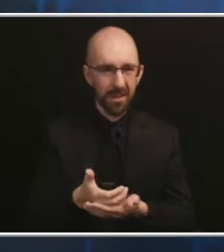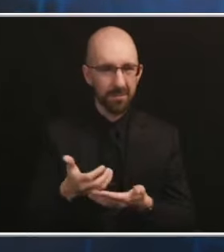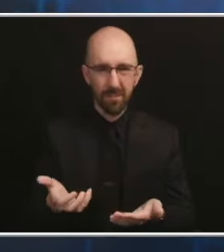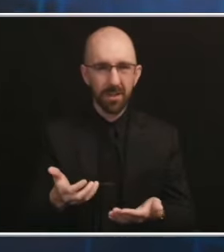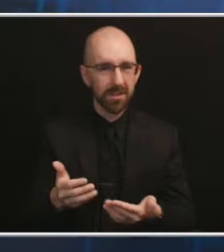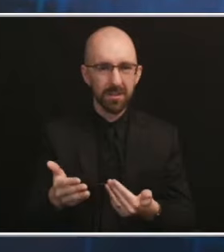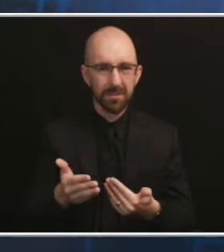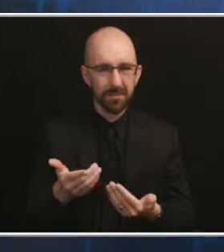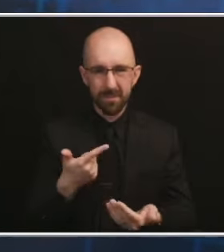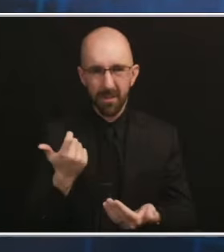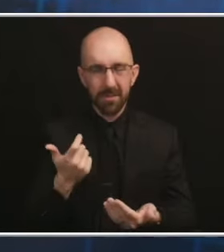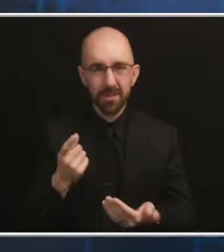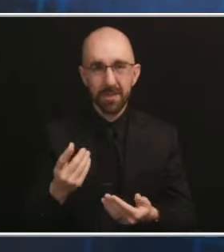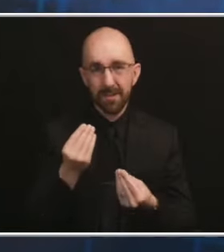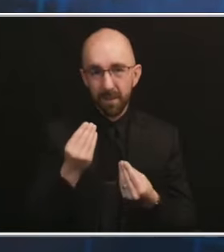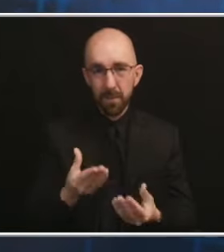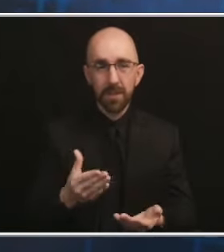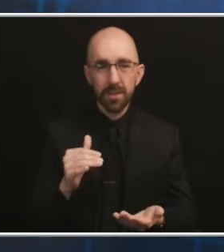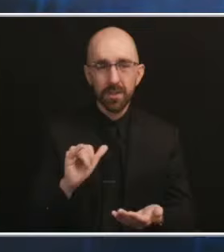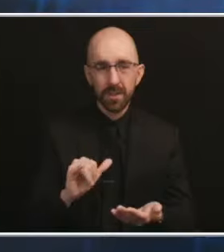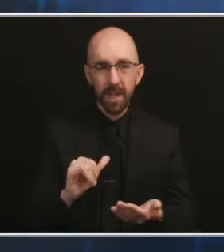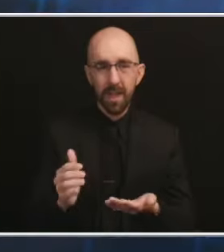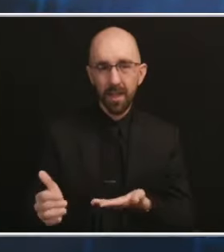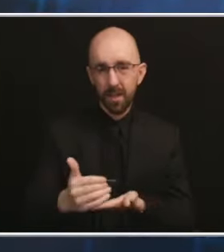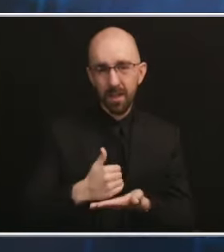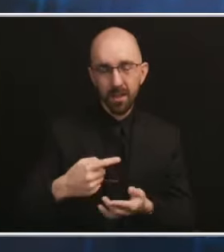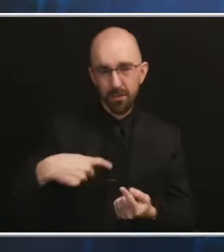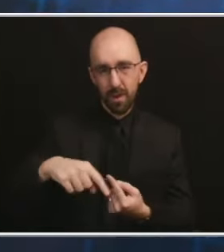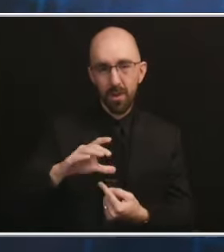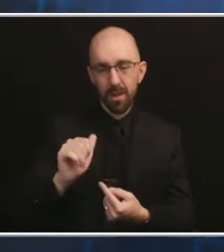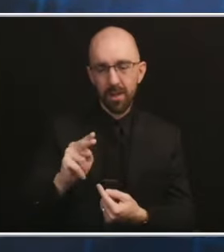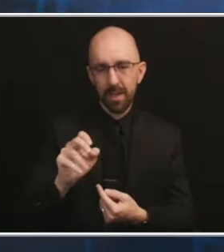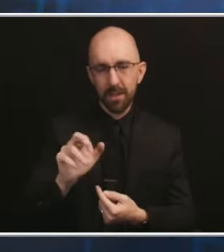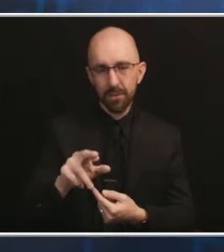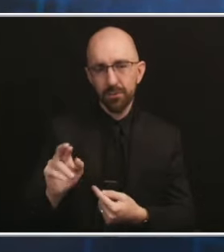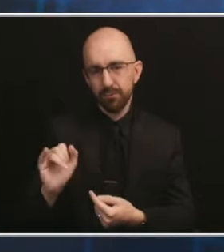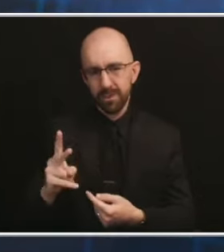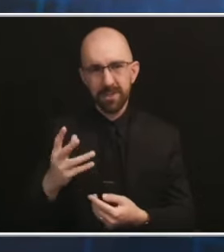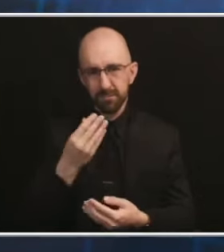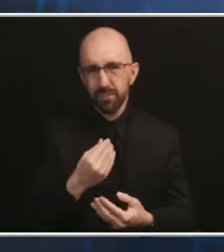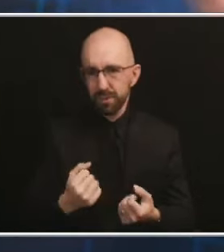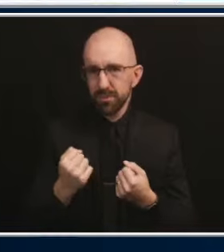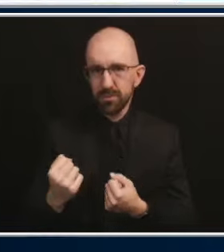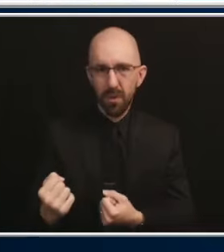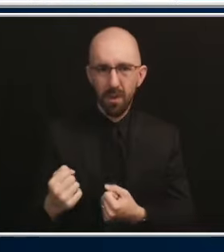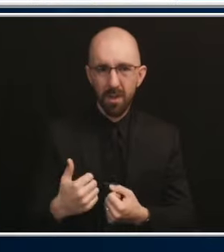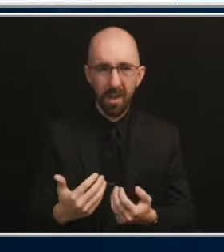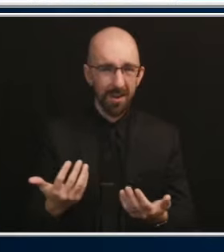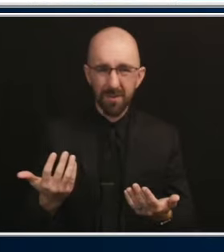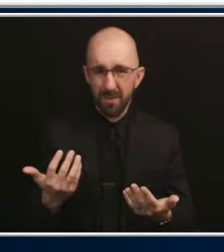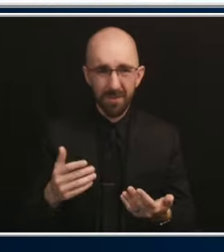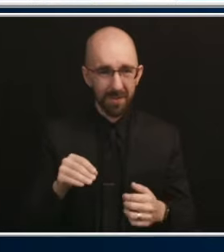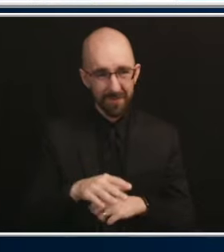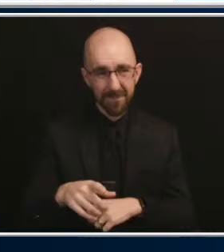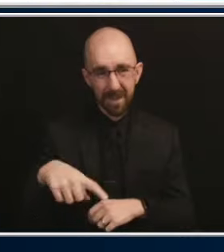the information that's gathering around the cancer risk is pretty strong. I don't know. Did it affect you guys at